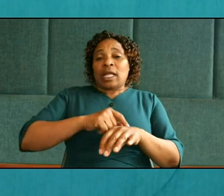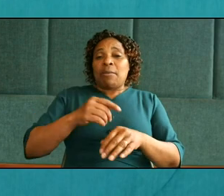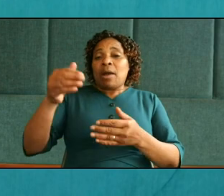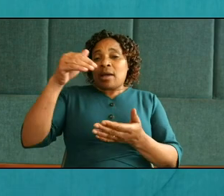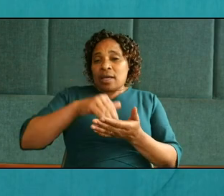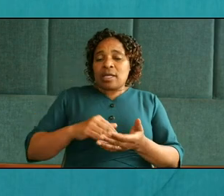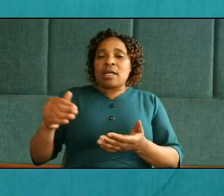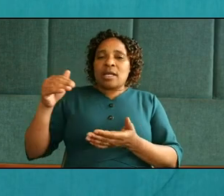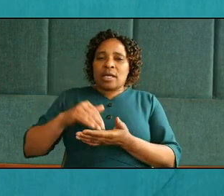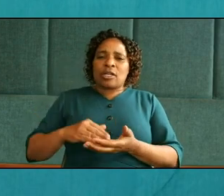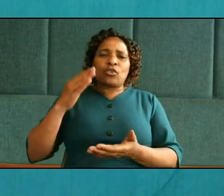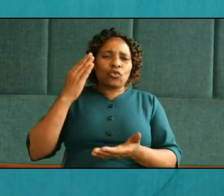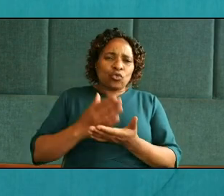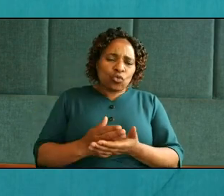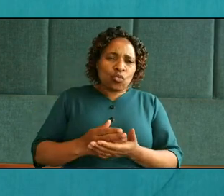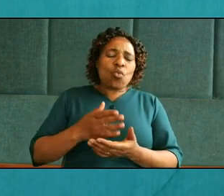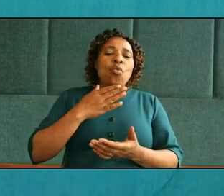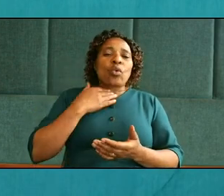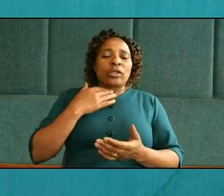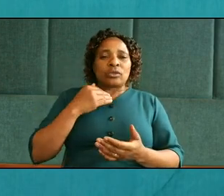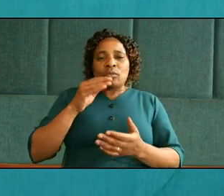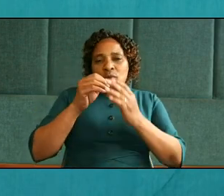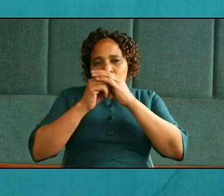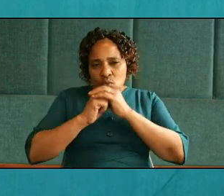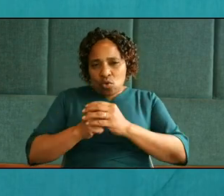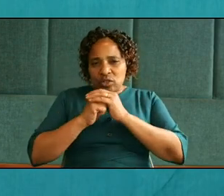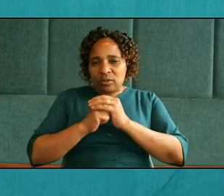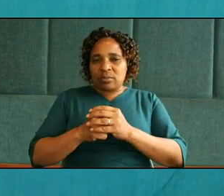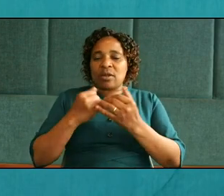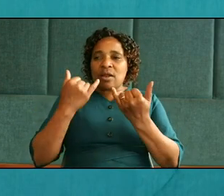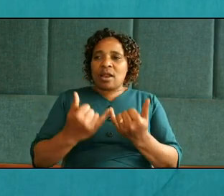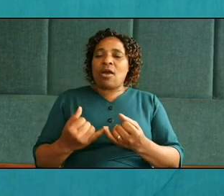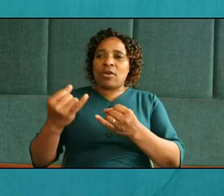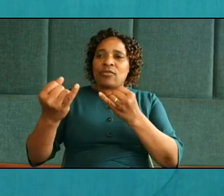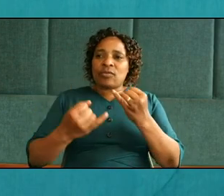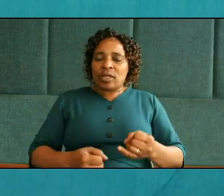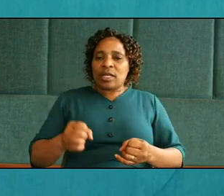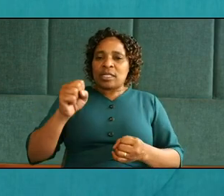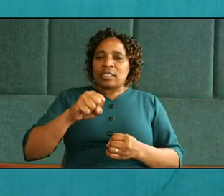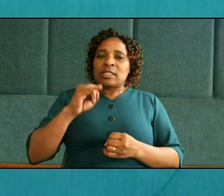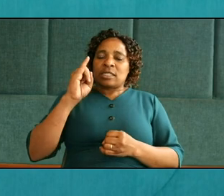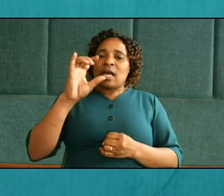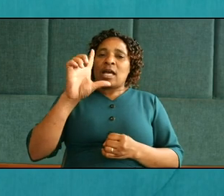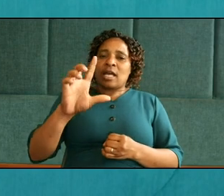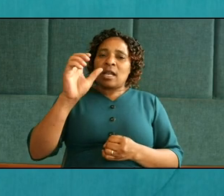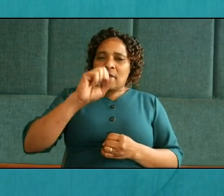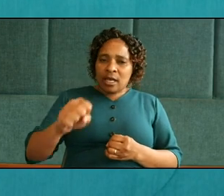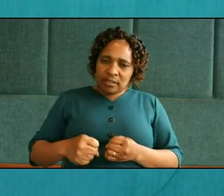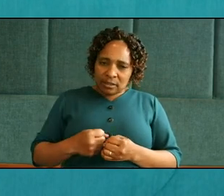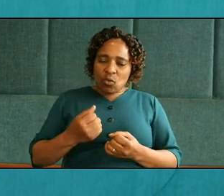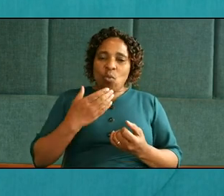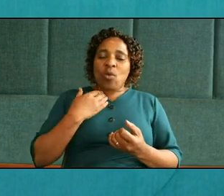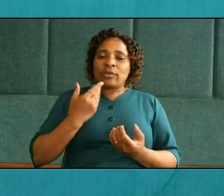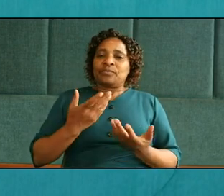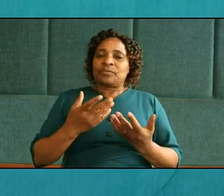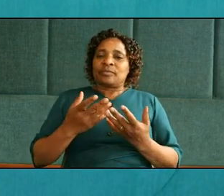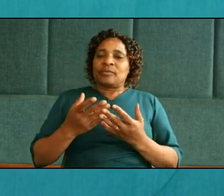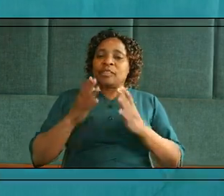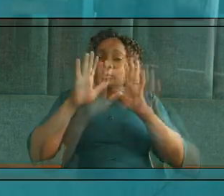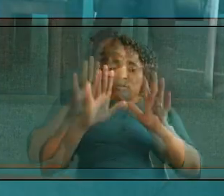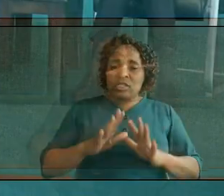and truly, he deserves to be worshipped. So I'll just invite Silas to take us through the punchlines for